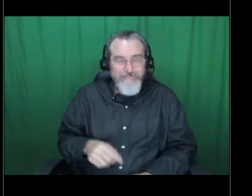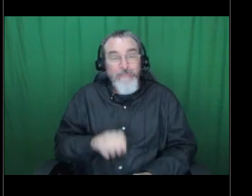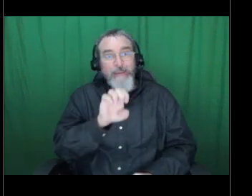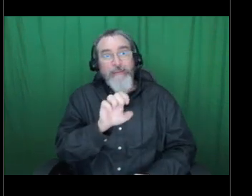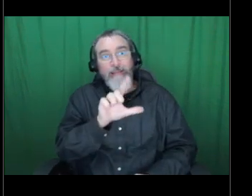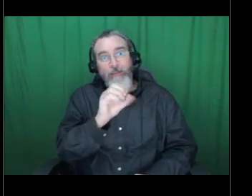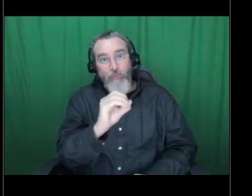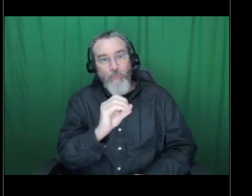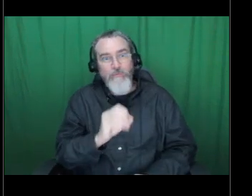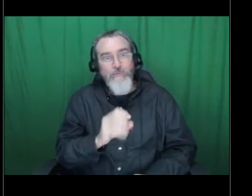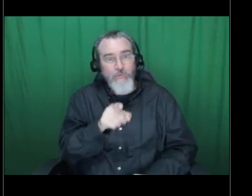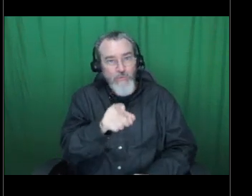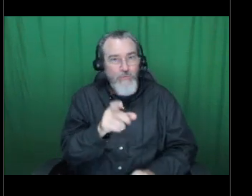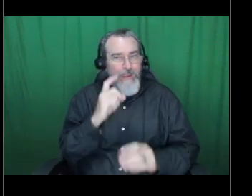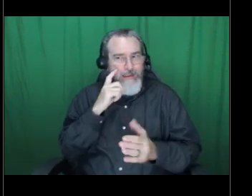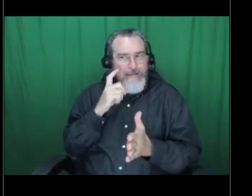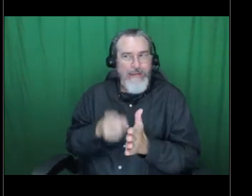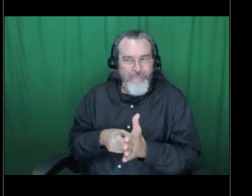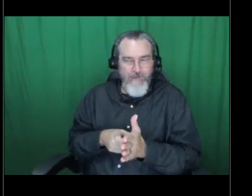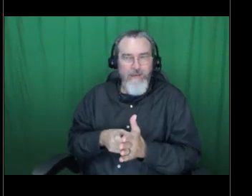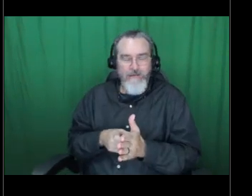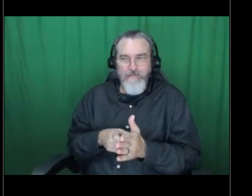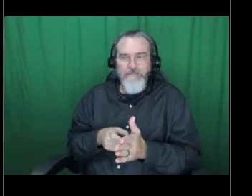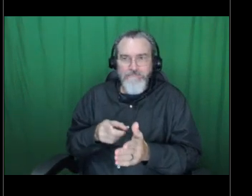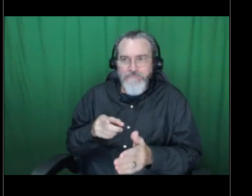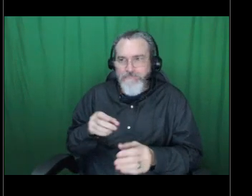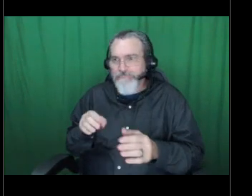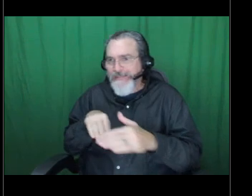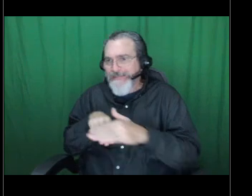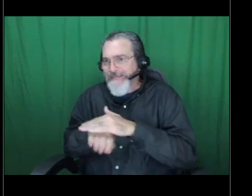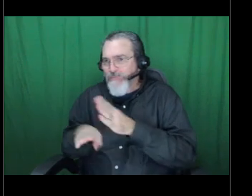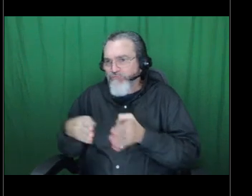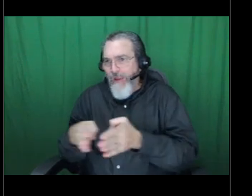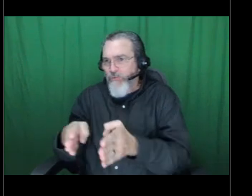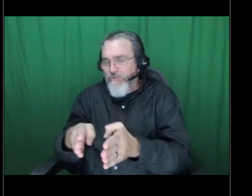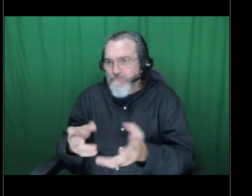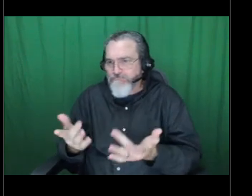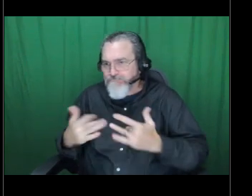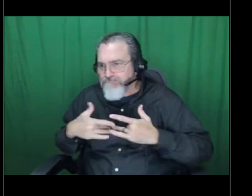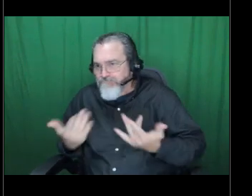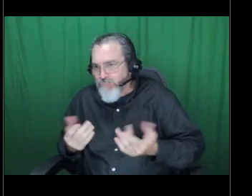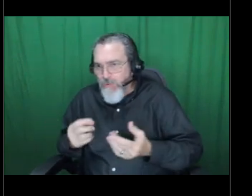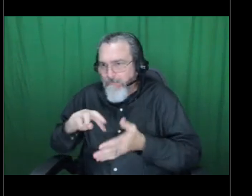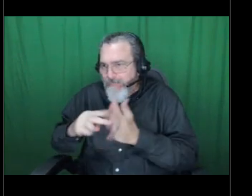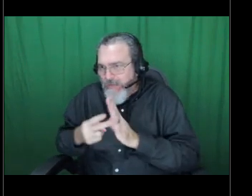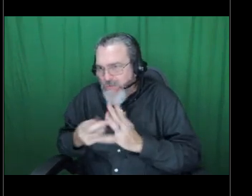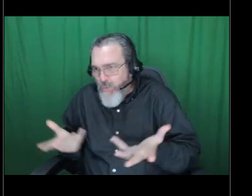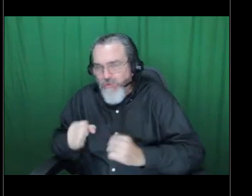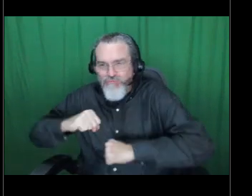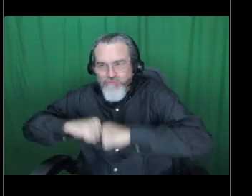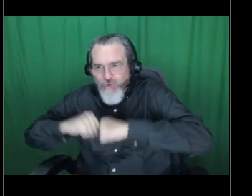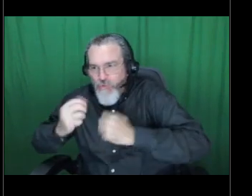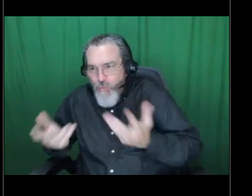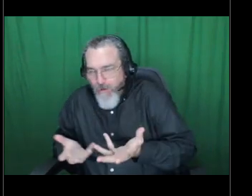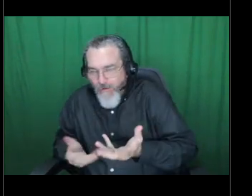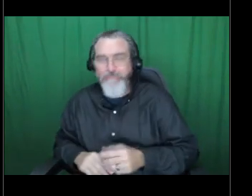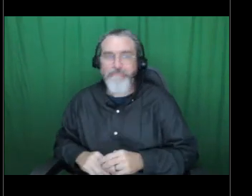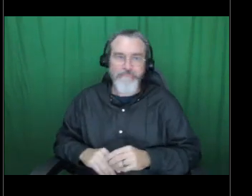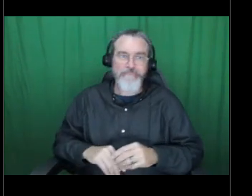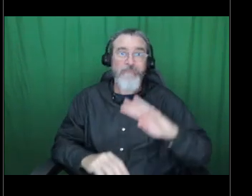elements and structures that comprise an accessible route. Topic 4,